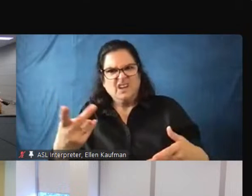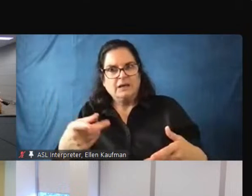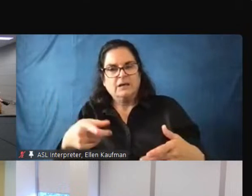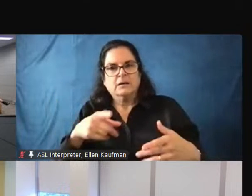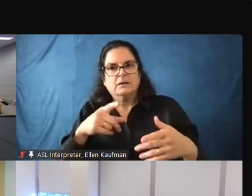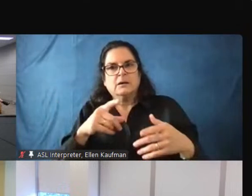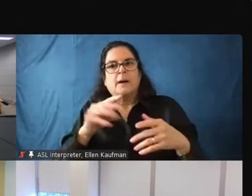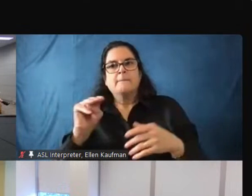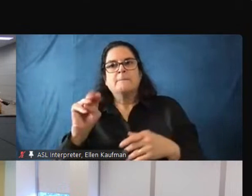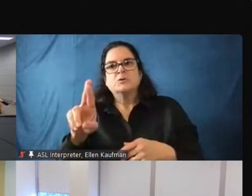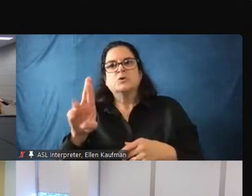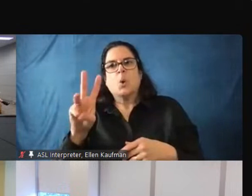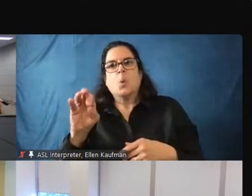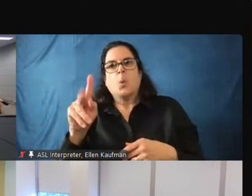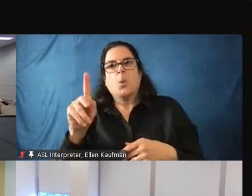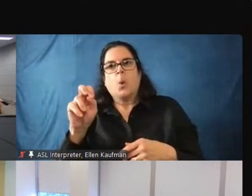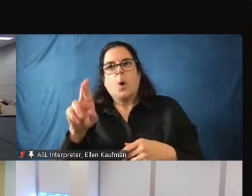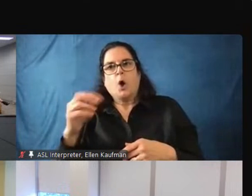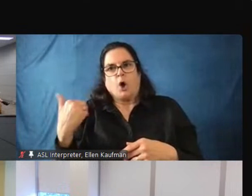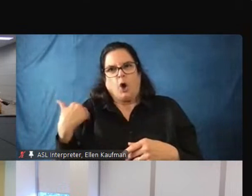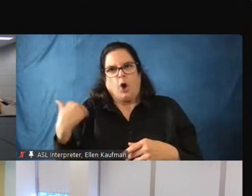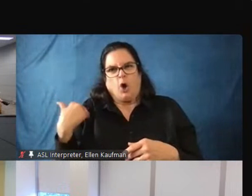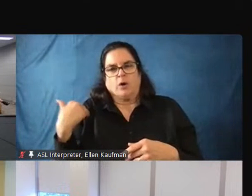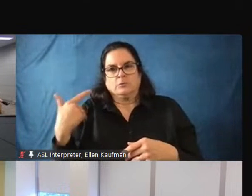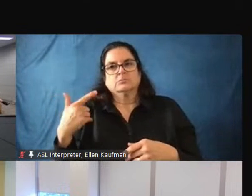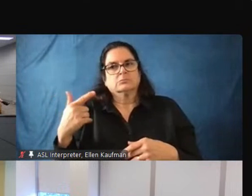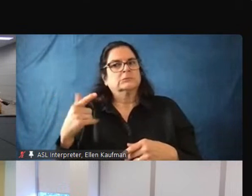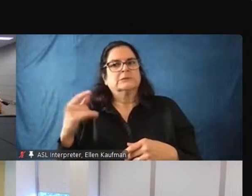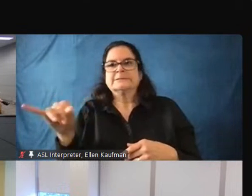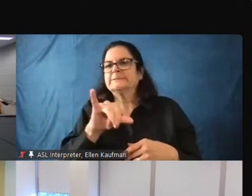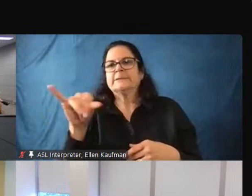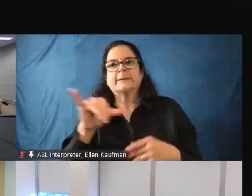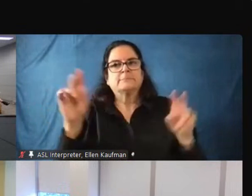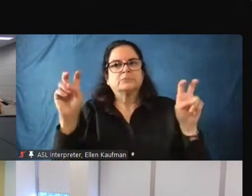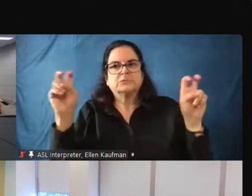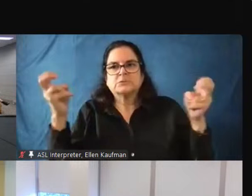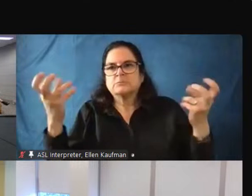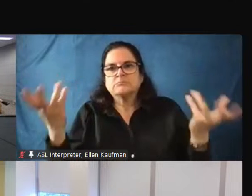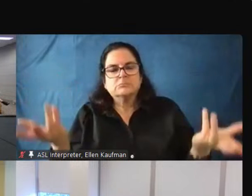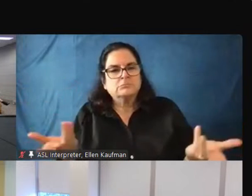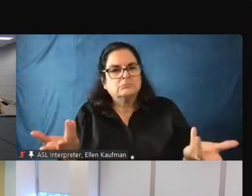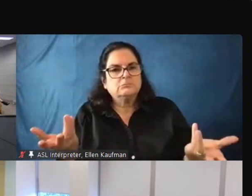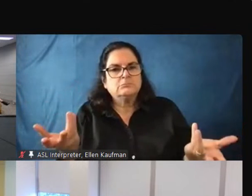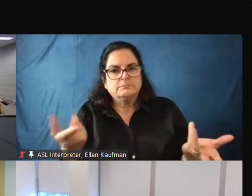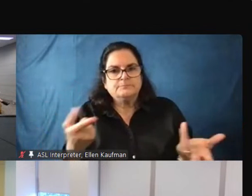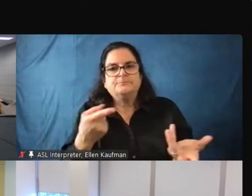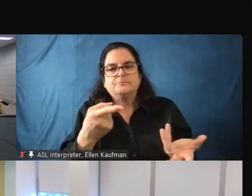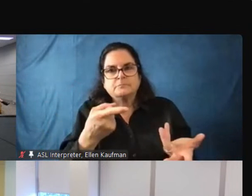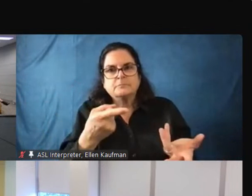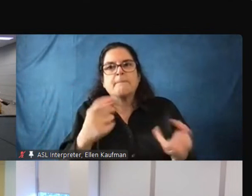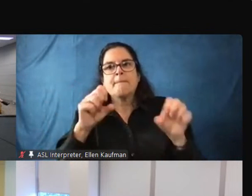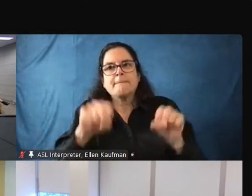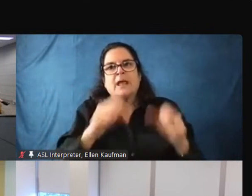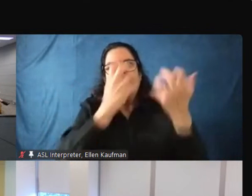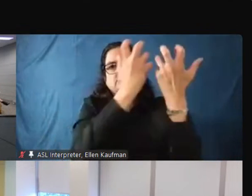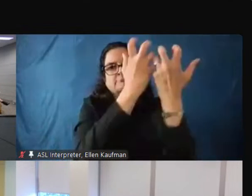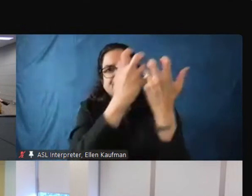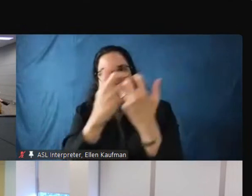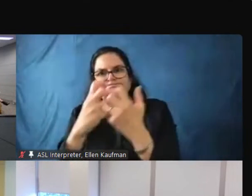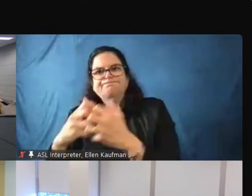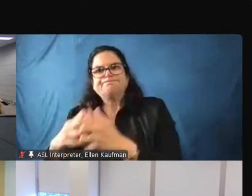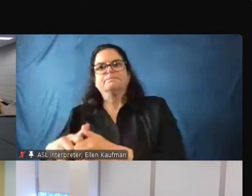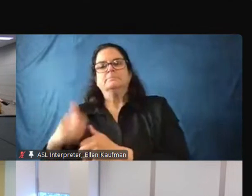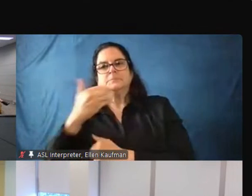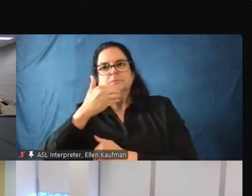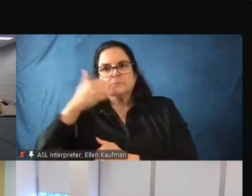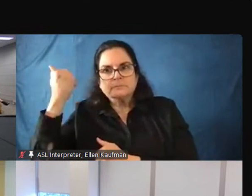Walker. We can reverse those trends as you all have indicated in your reaction to what we shared with you today. But it